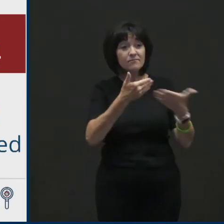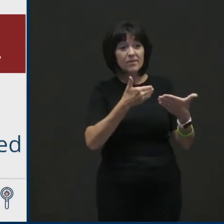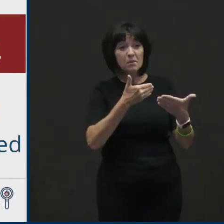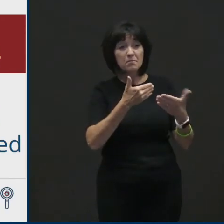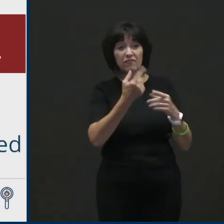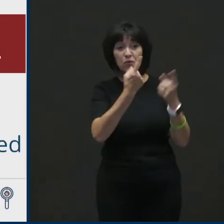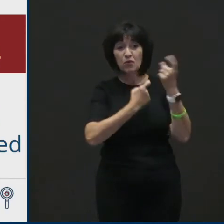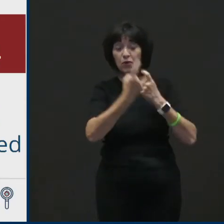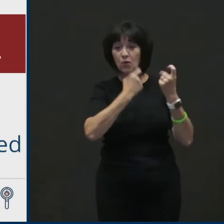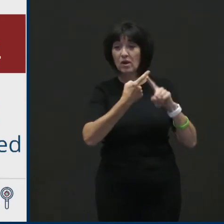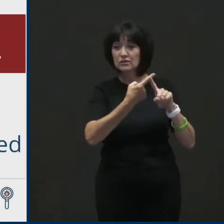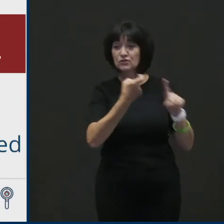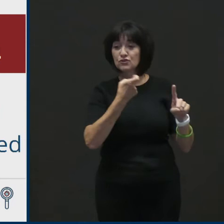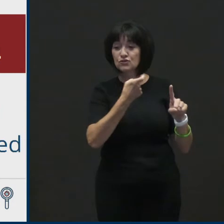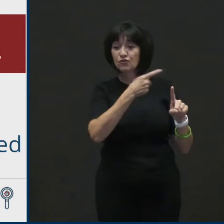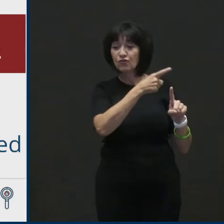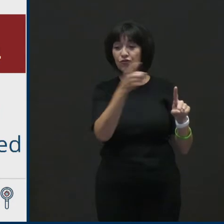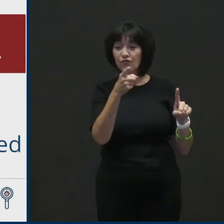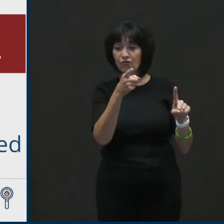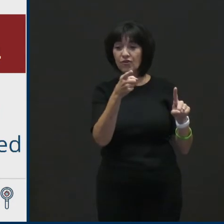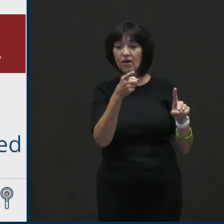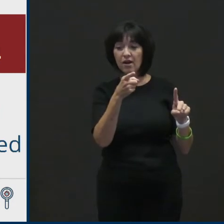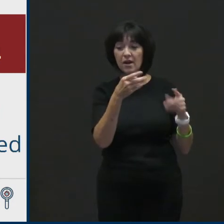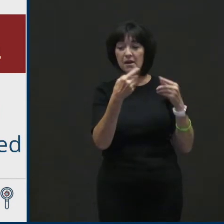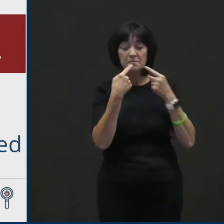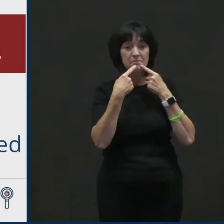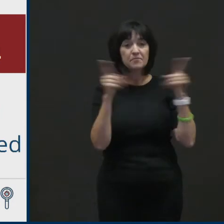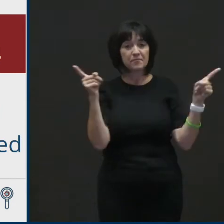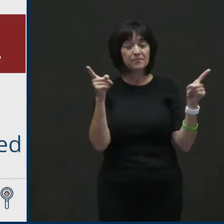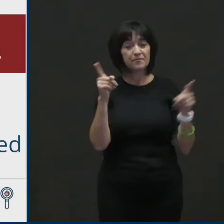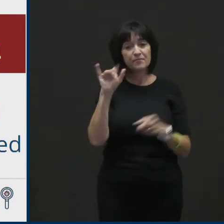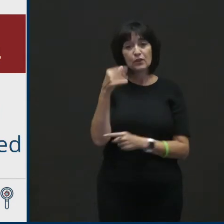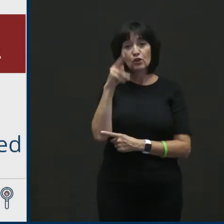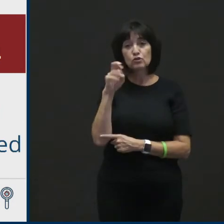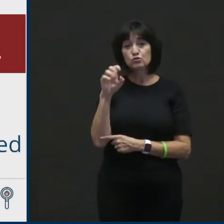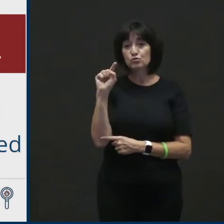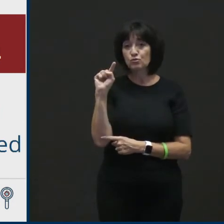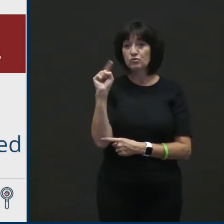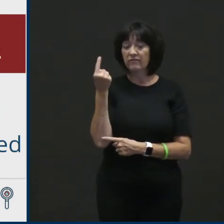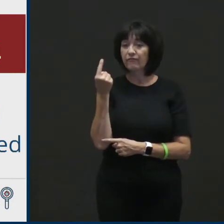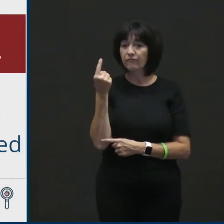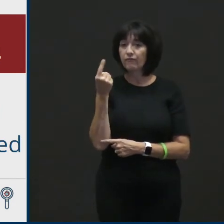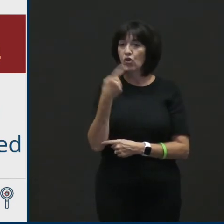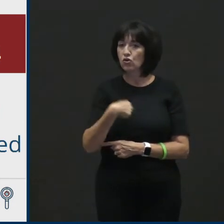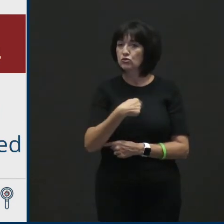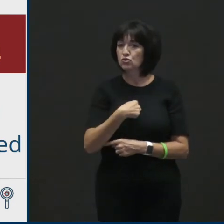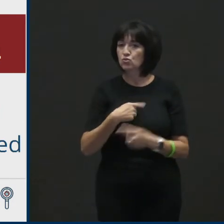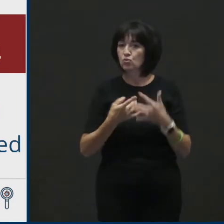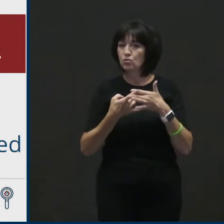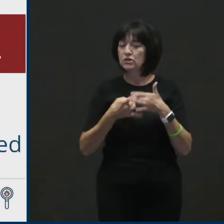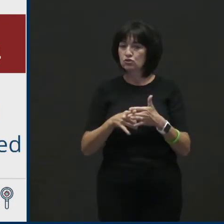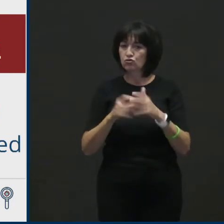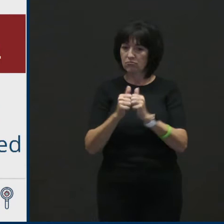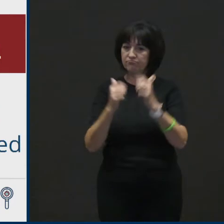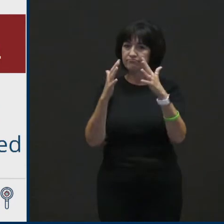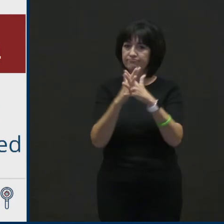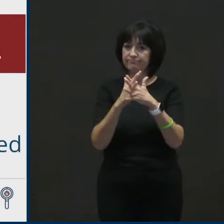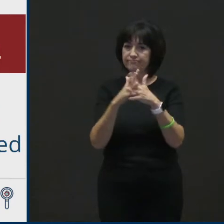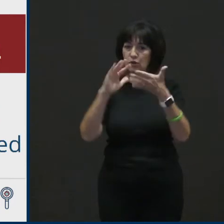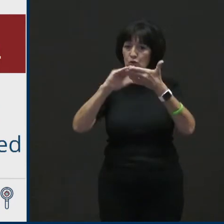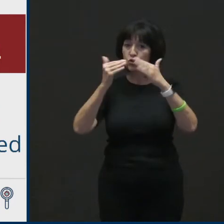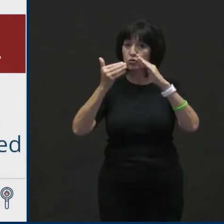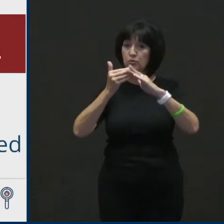press. So at the June 1st, if you think about it, we really started launching community testing in